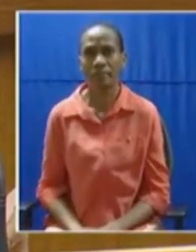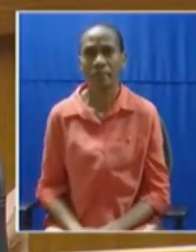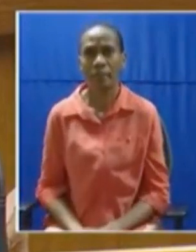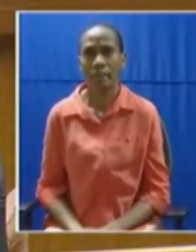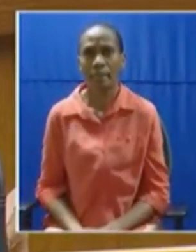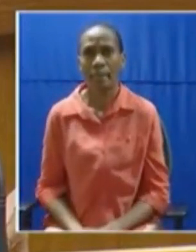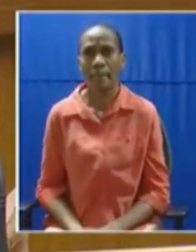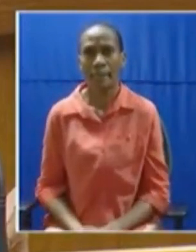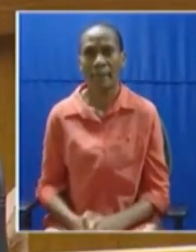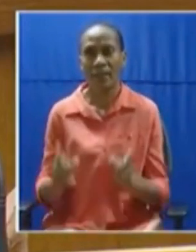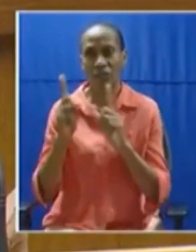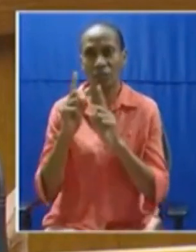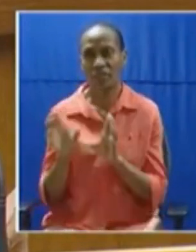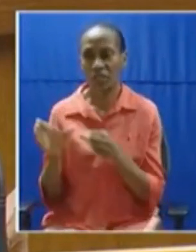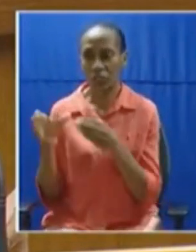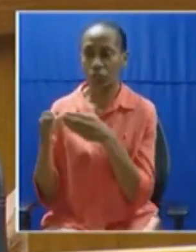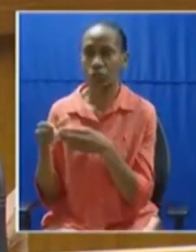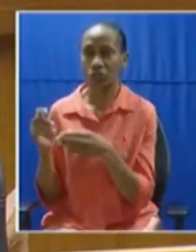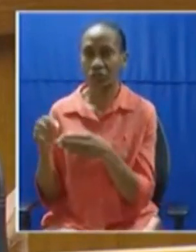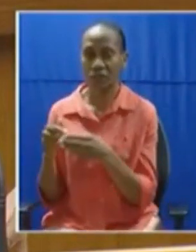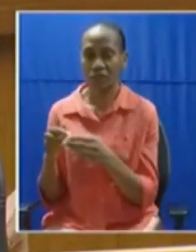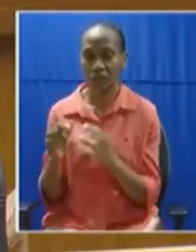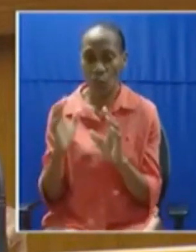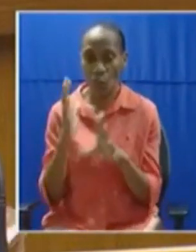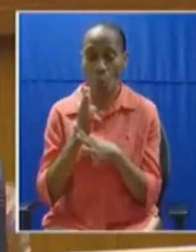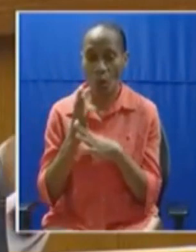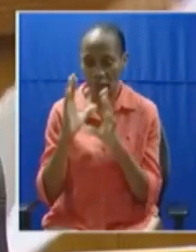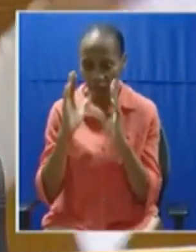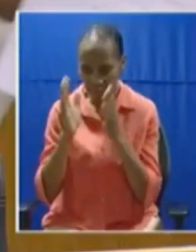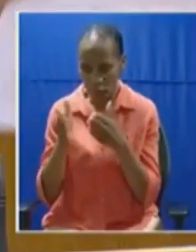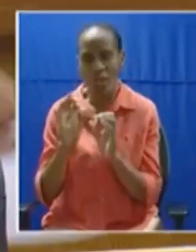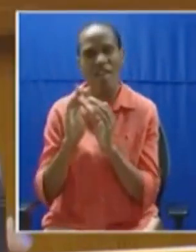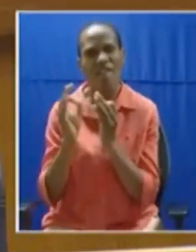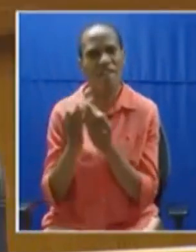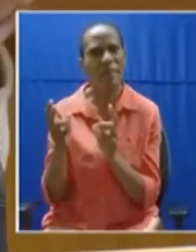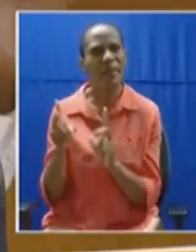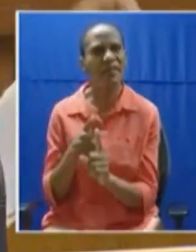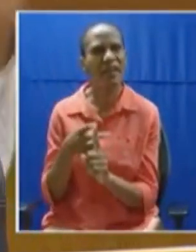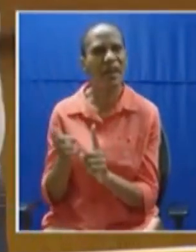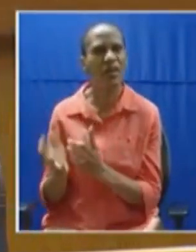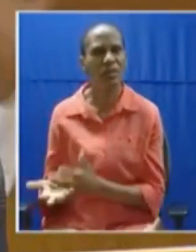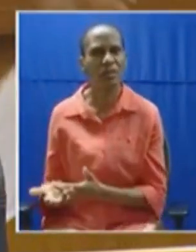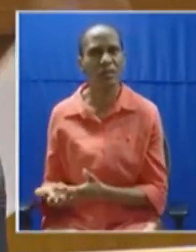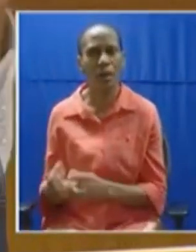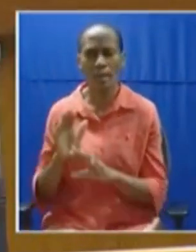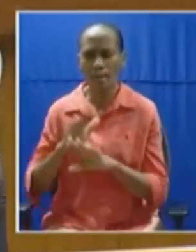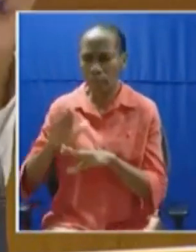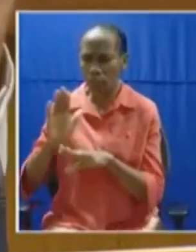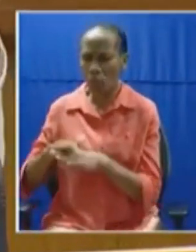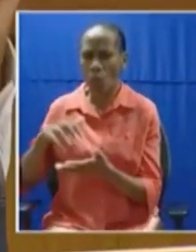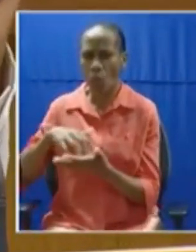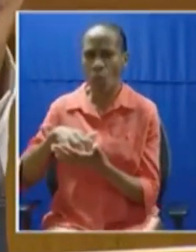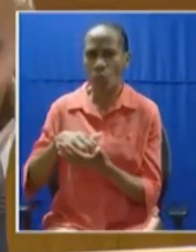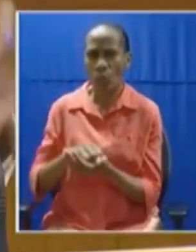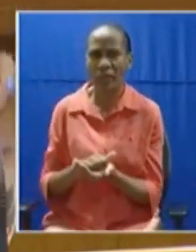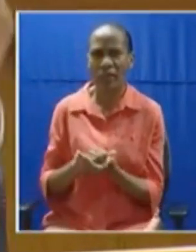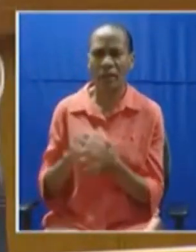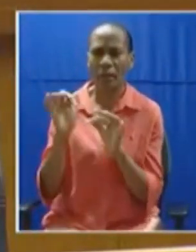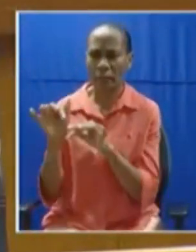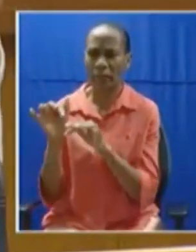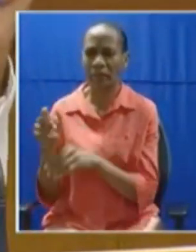specialist units that deal with sexual offenses, family violence, the most vulnerable victims of such